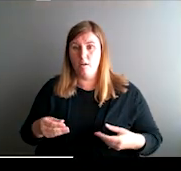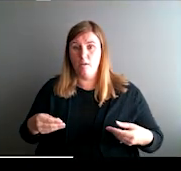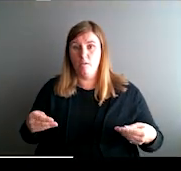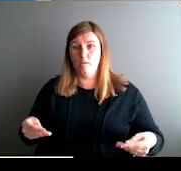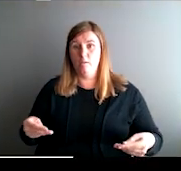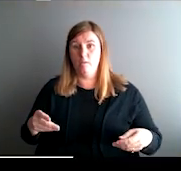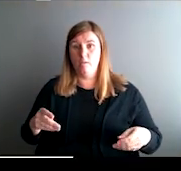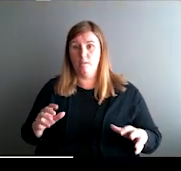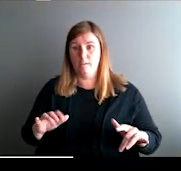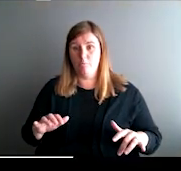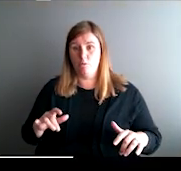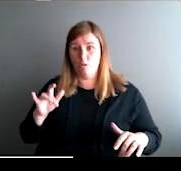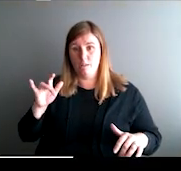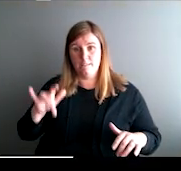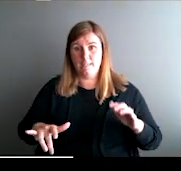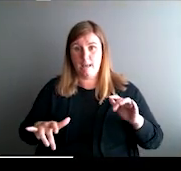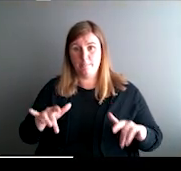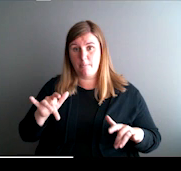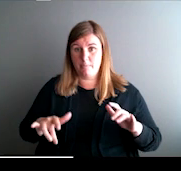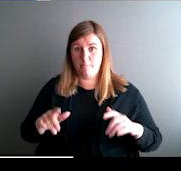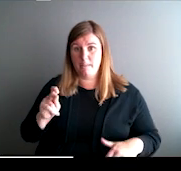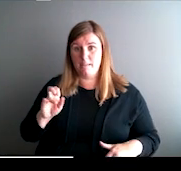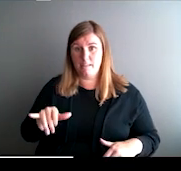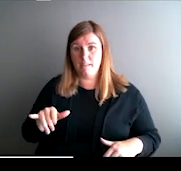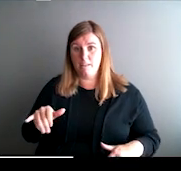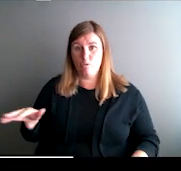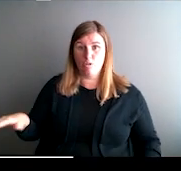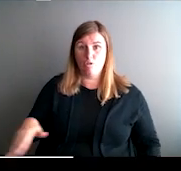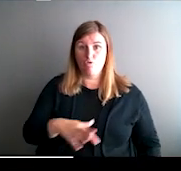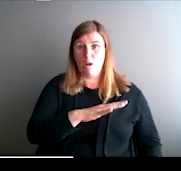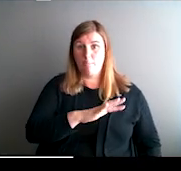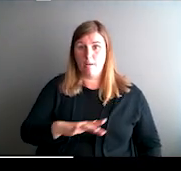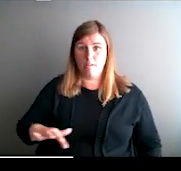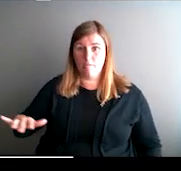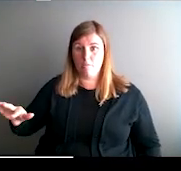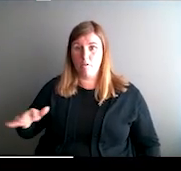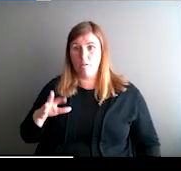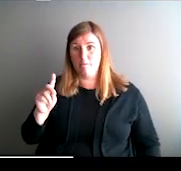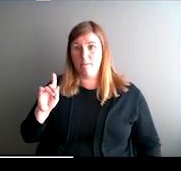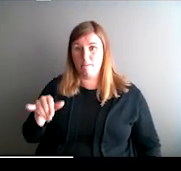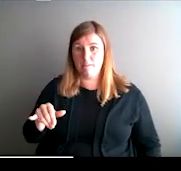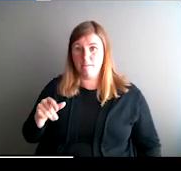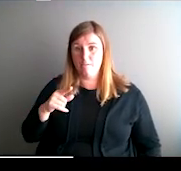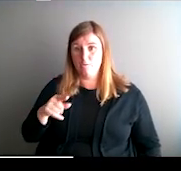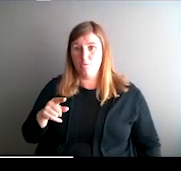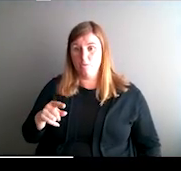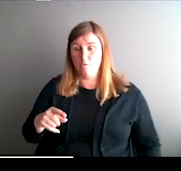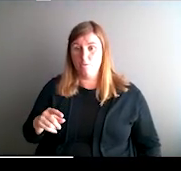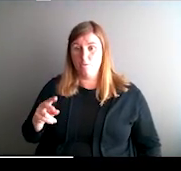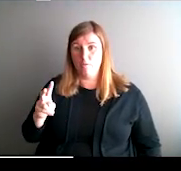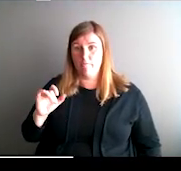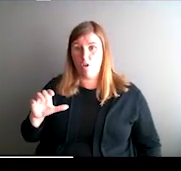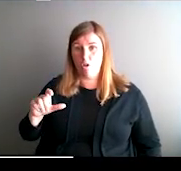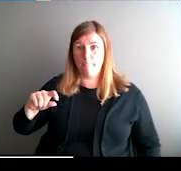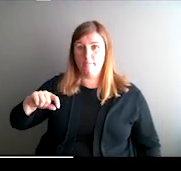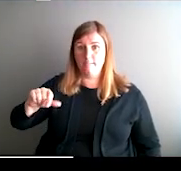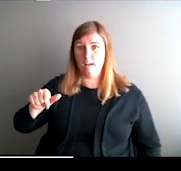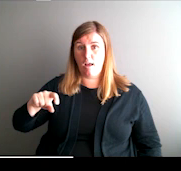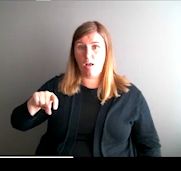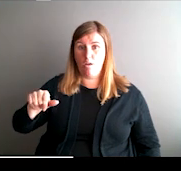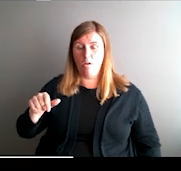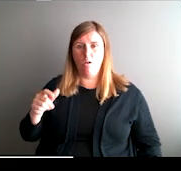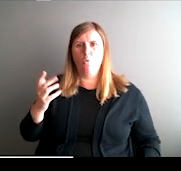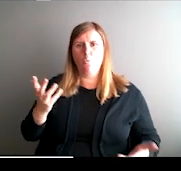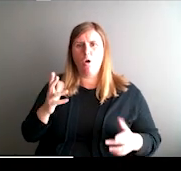the student, do they tap a key? Do they run their hand back and forth on the keys? Do they turn the volume dial at the top? Any of